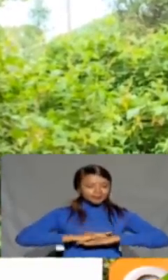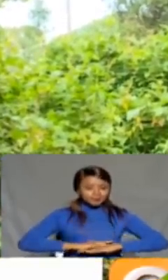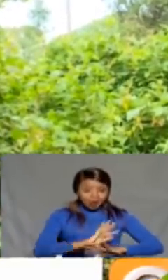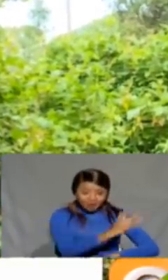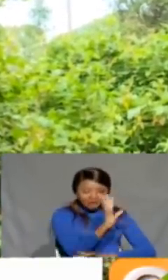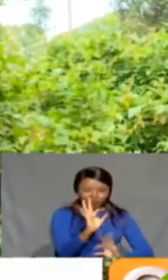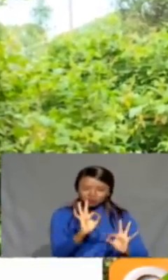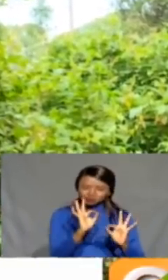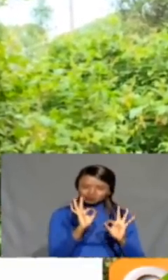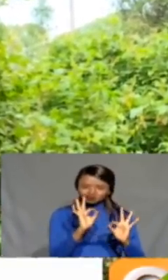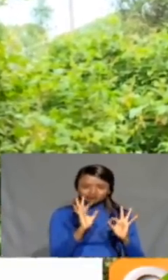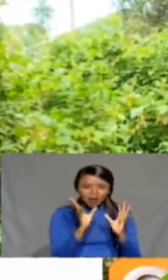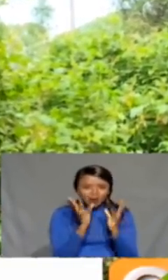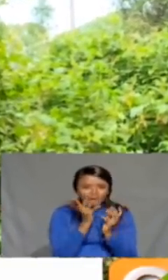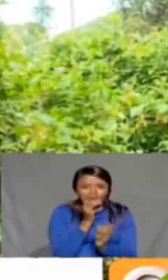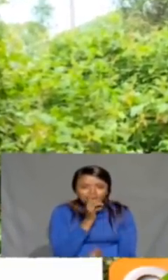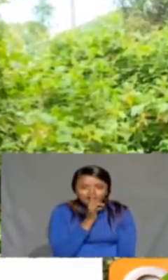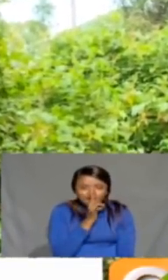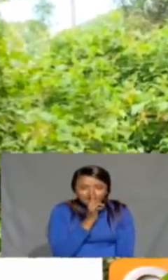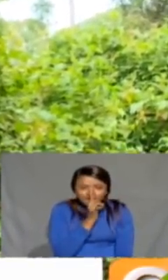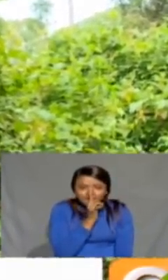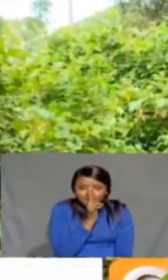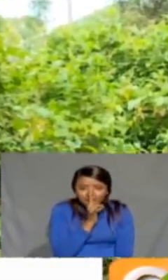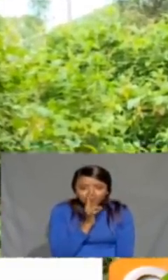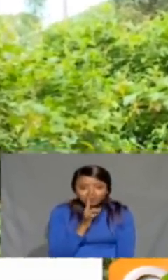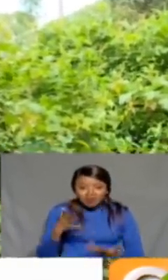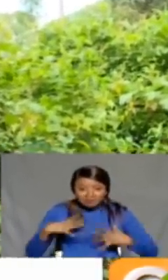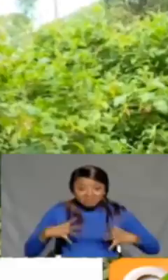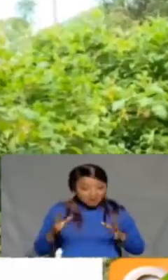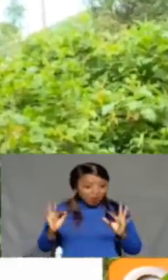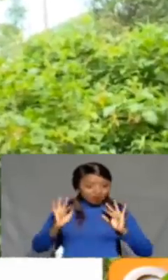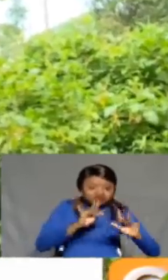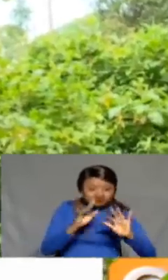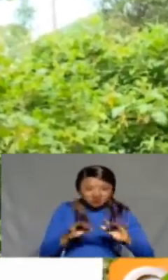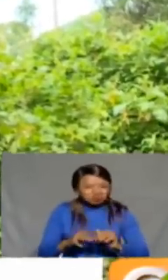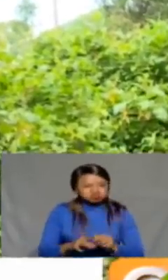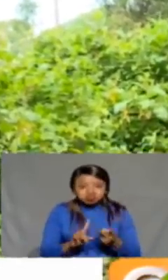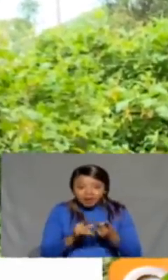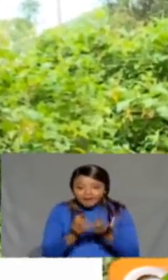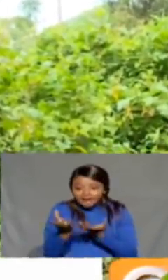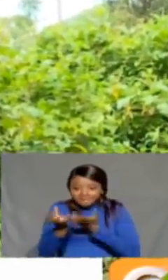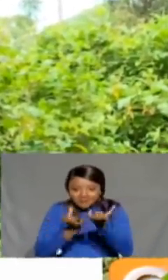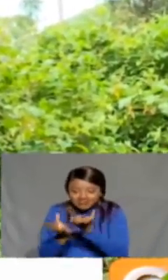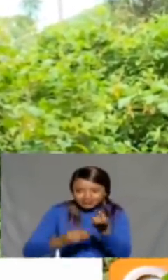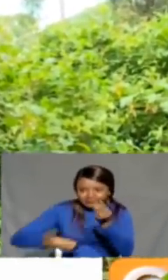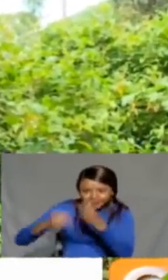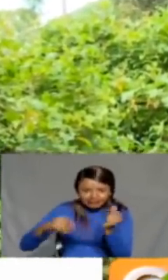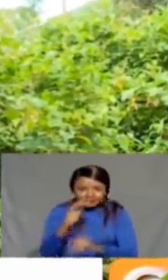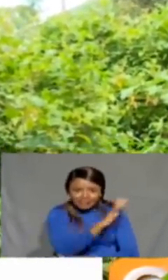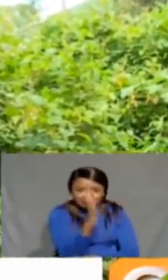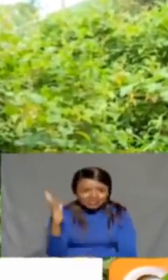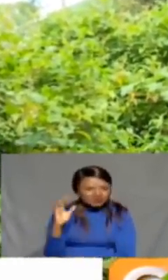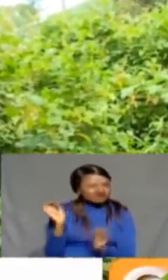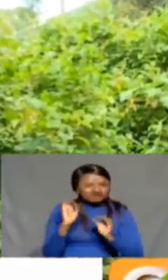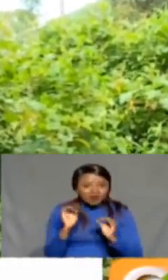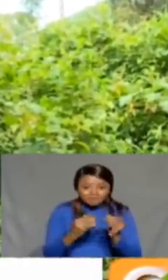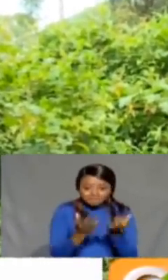kwa sababu walagusi ilikuwa hakuna. Hakuna biashara ya mbao, hakuna biashara ya